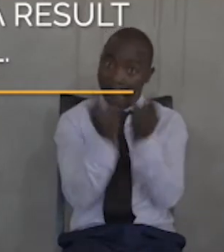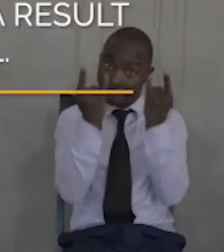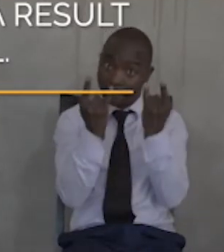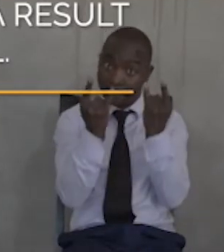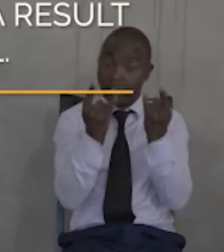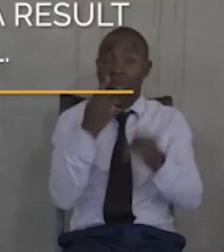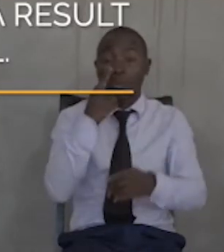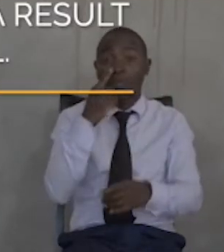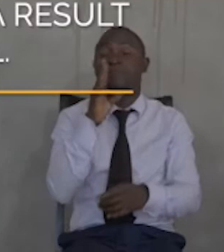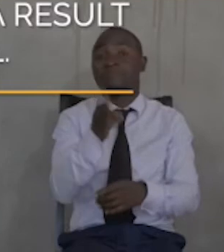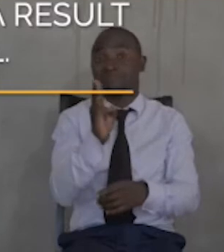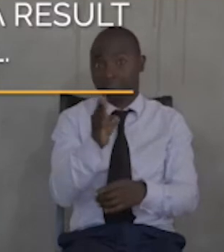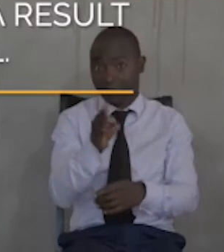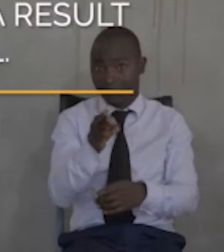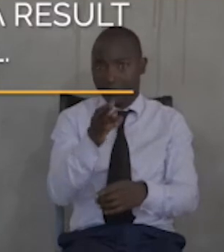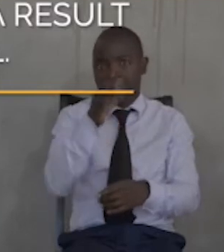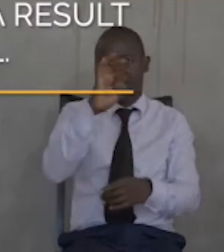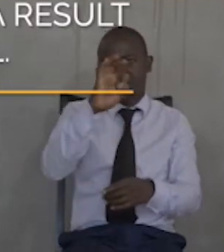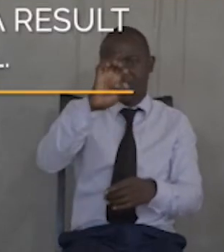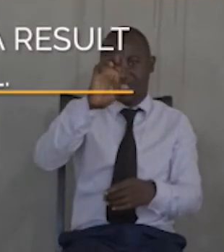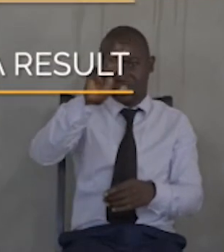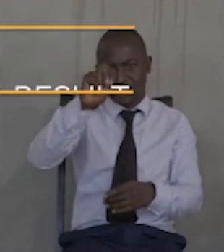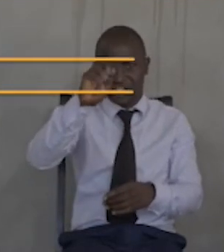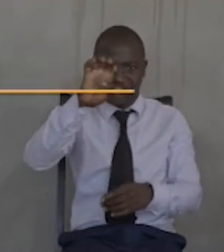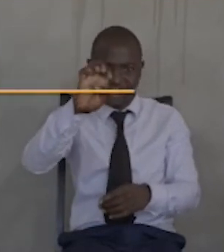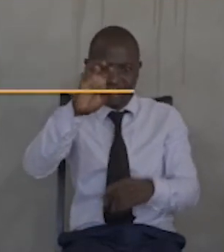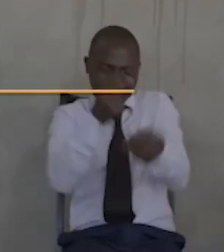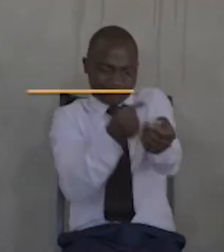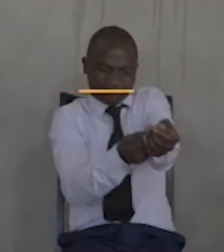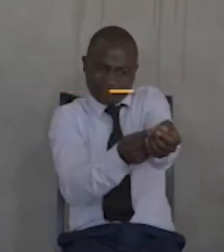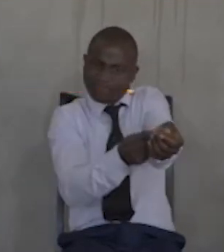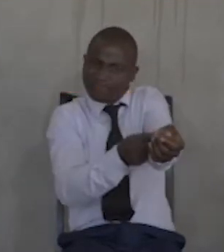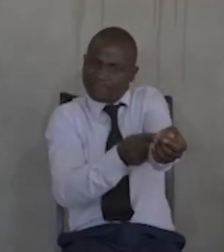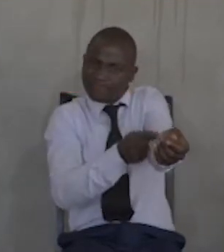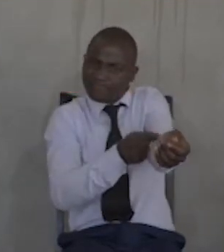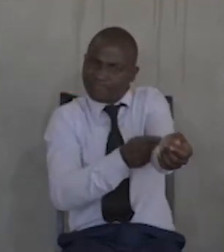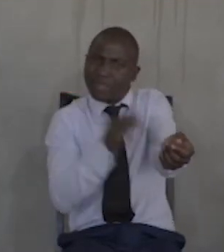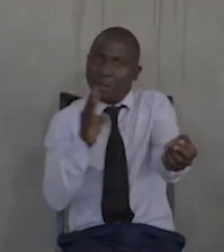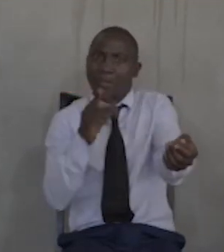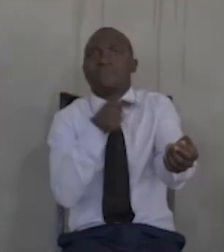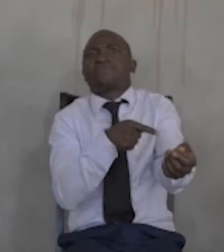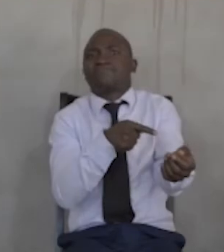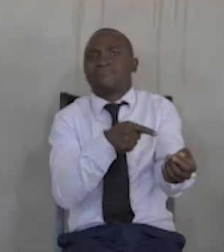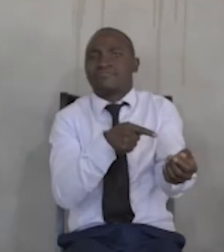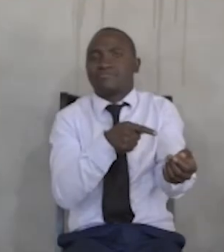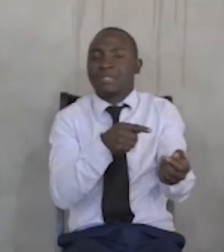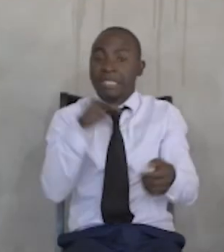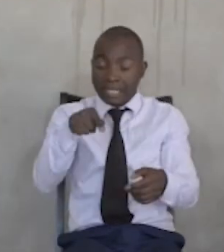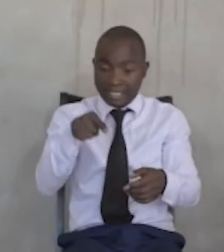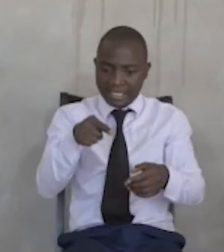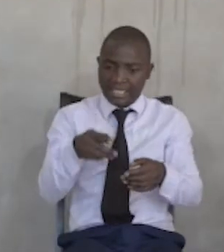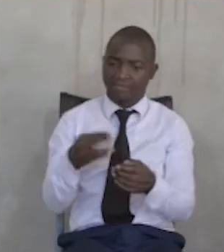of abnormalities in the genetic material. And these conditions, they can be passed from